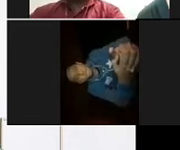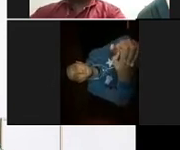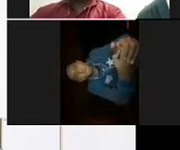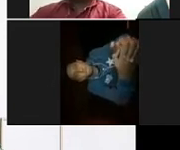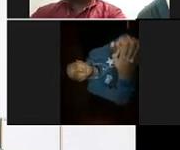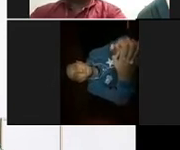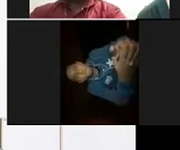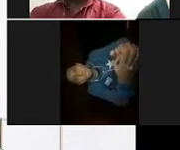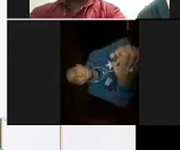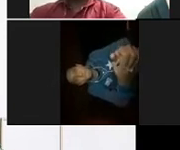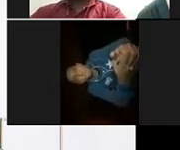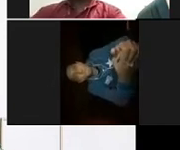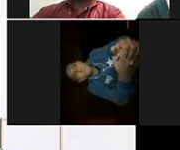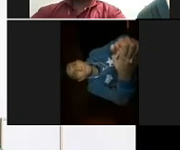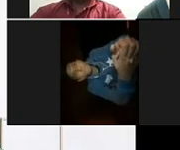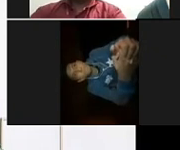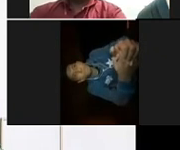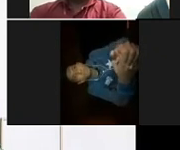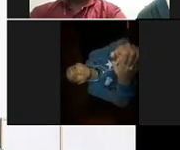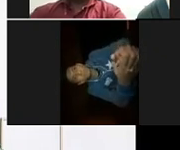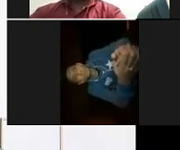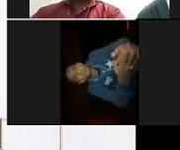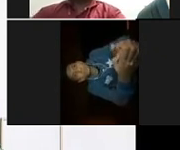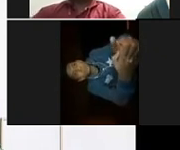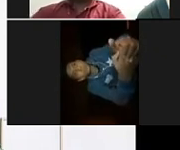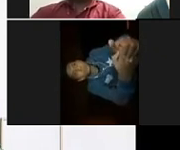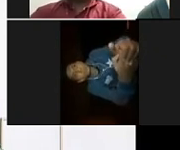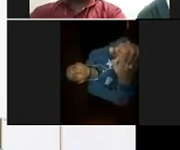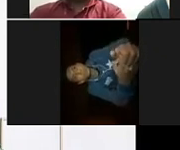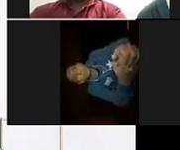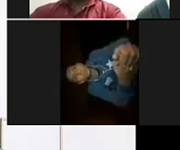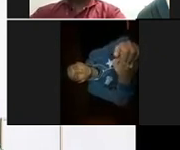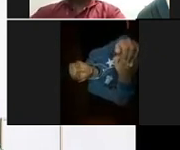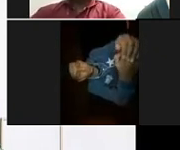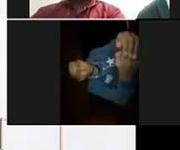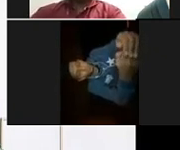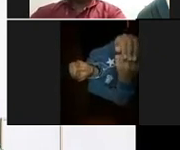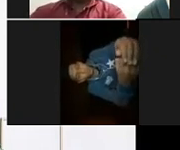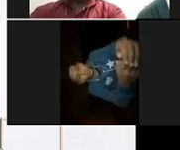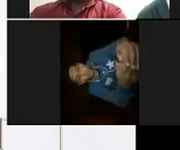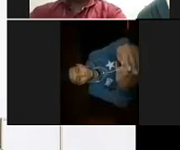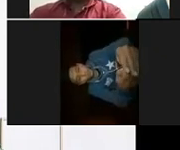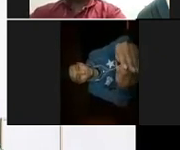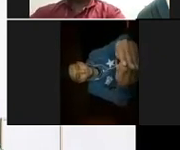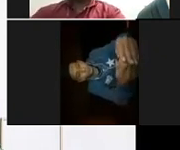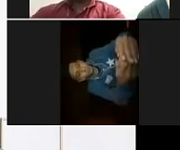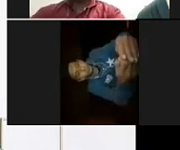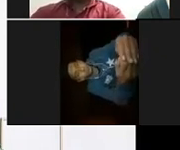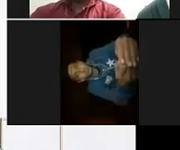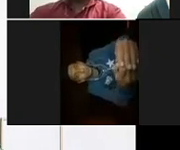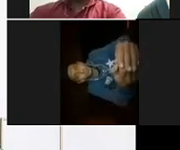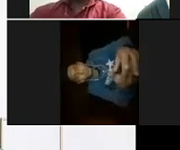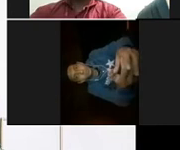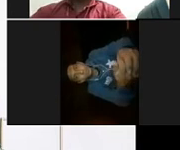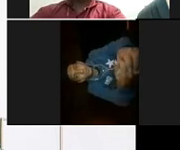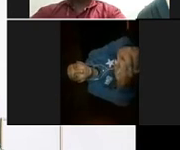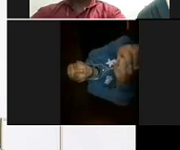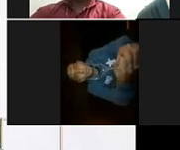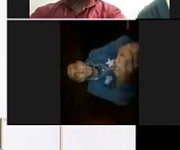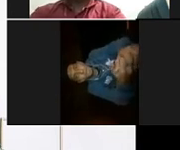purposes, such as imports and exports activities. Each type